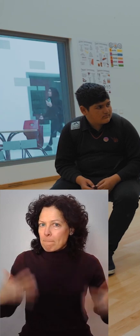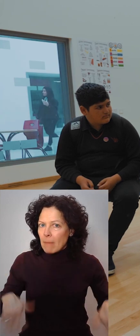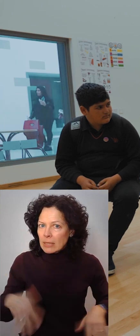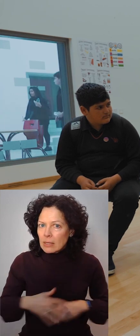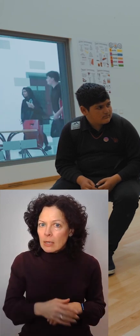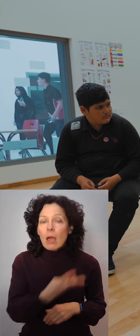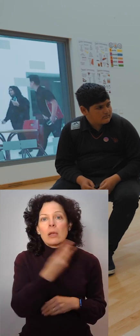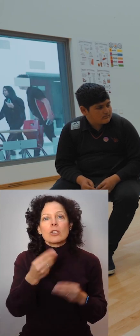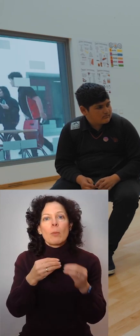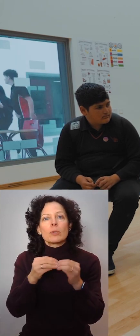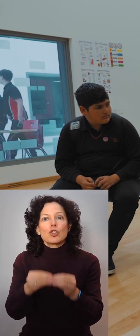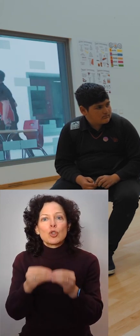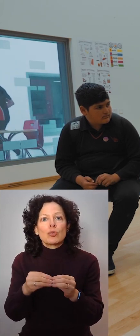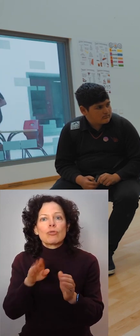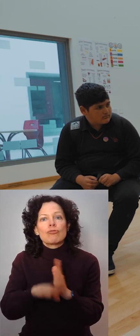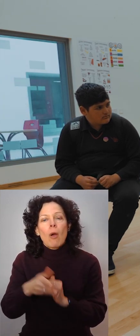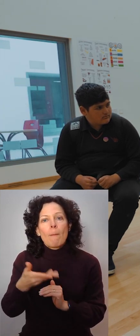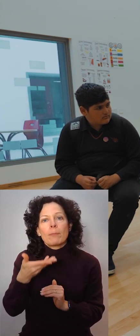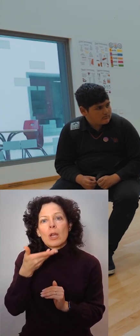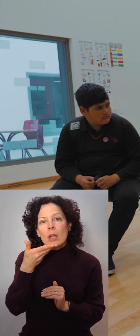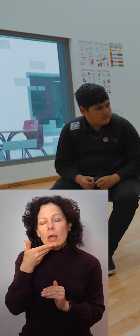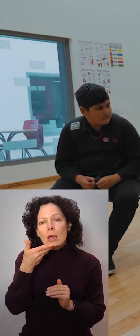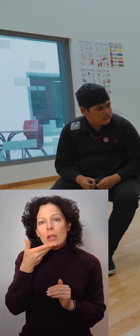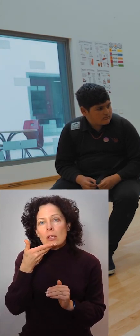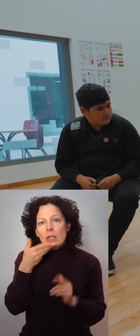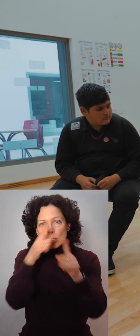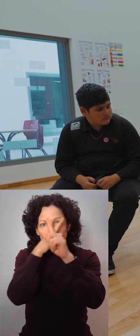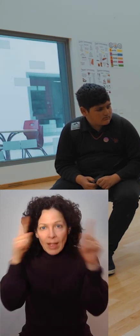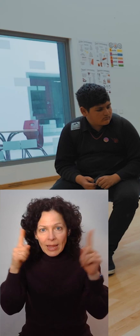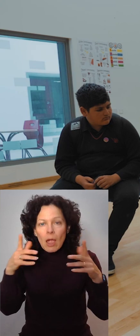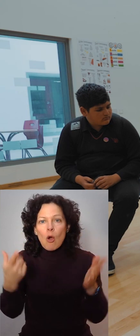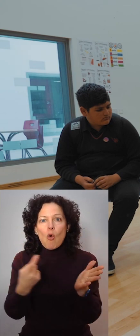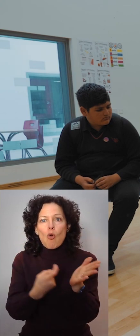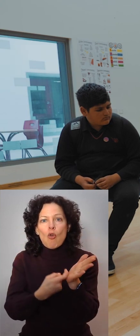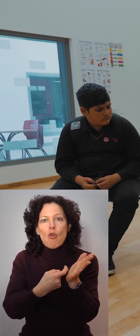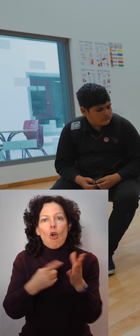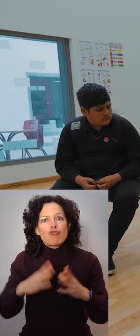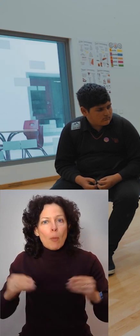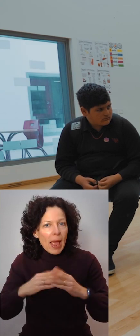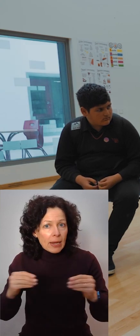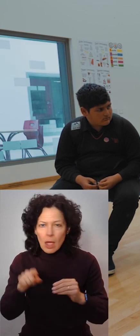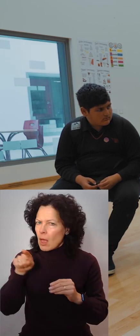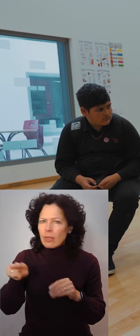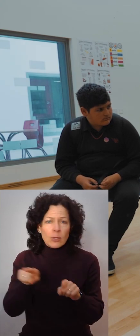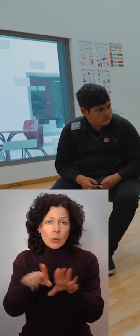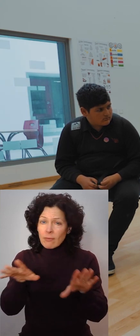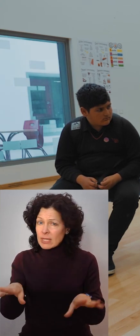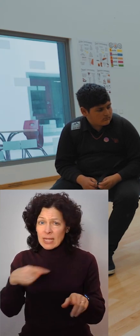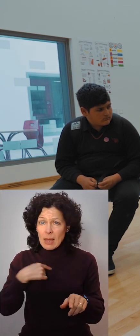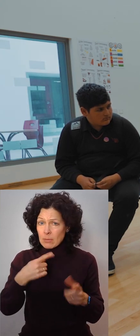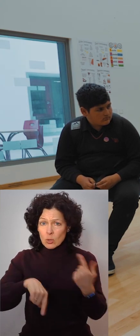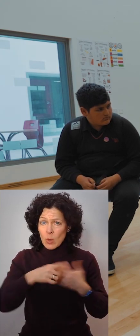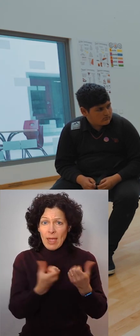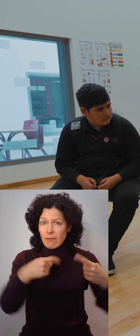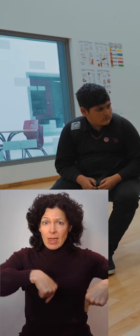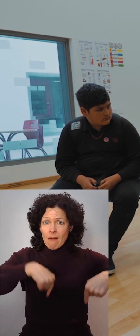Slovakia or Romania, they don't have the things that we have here, like Roma leaders and talking about our culture, because we